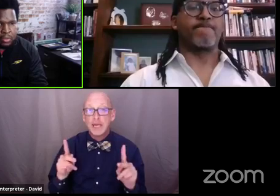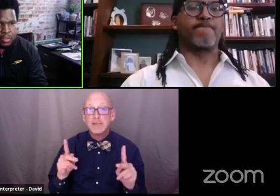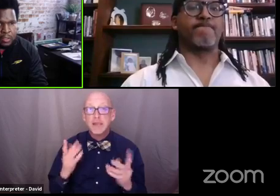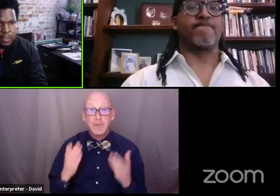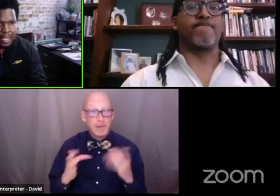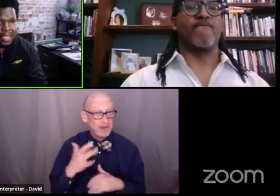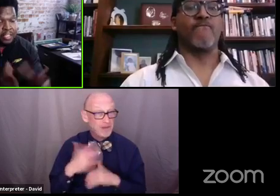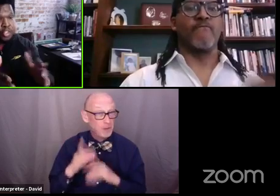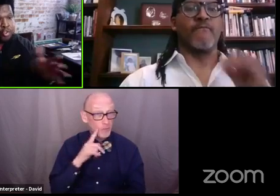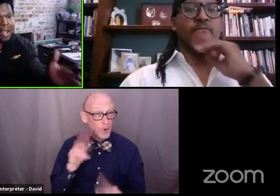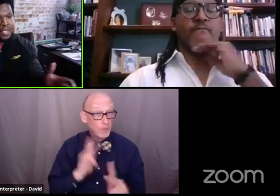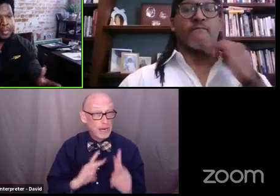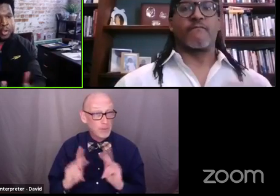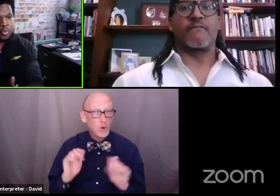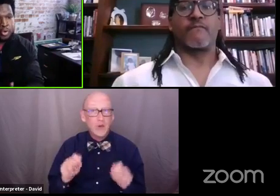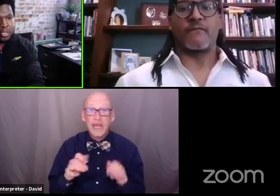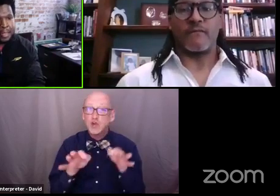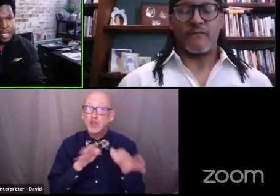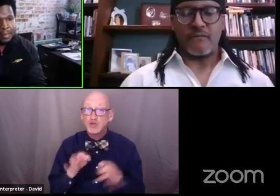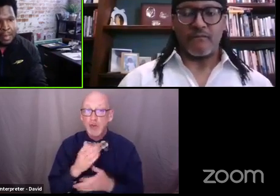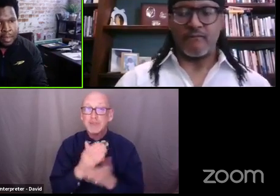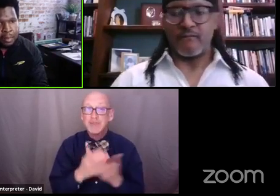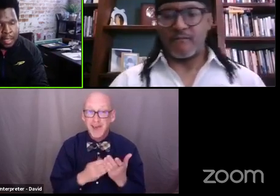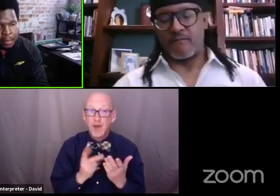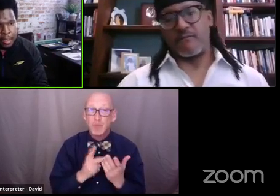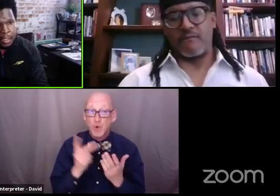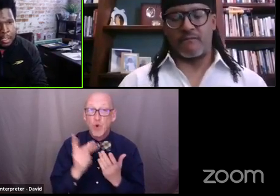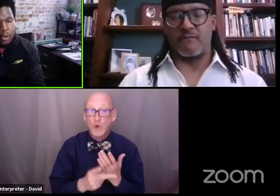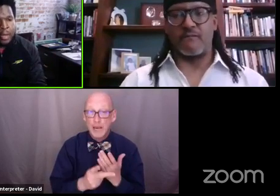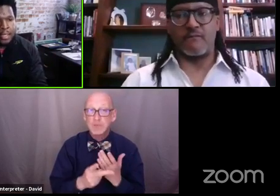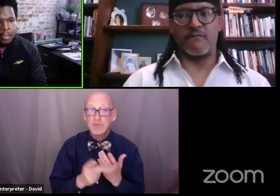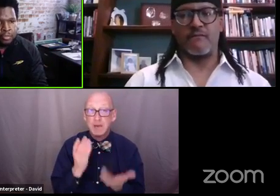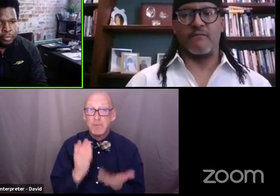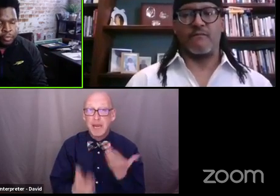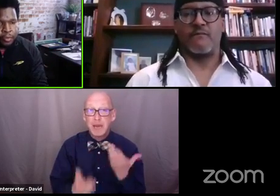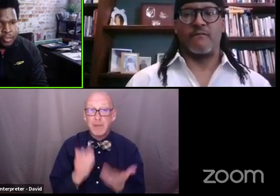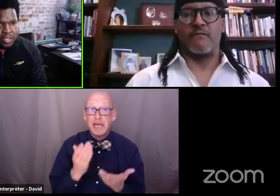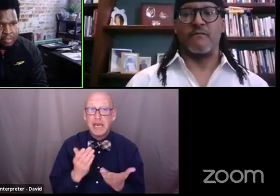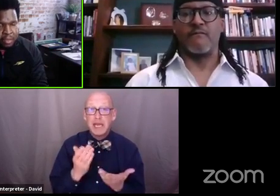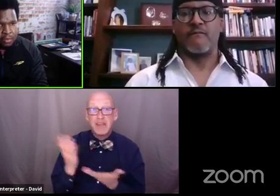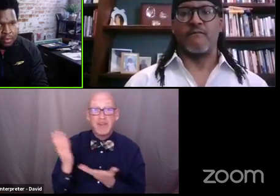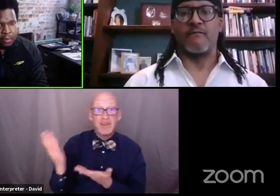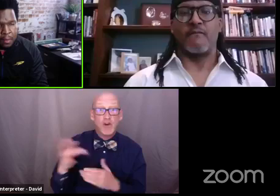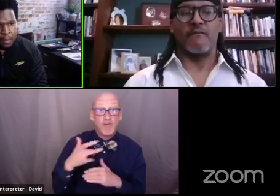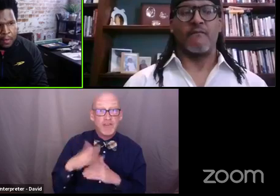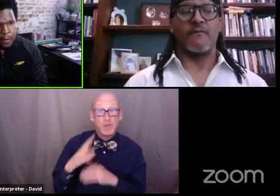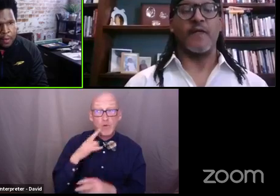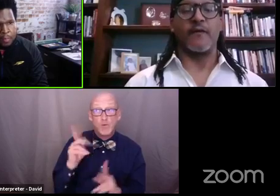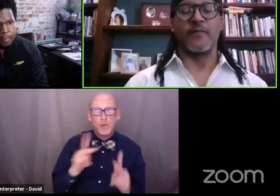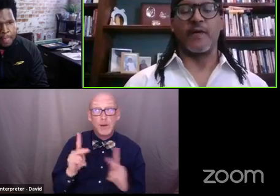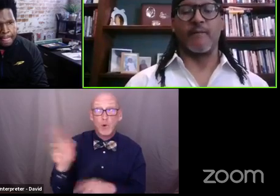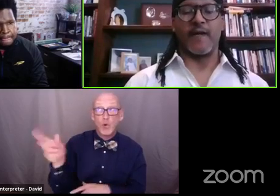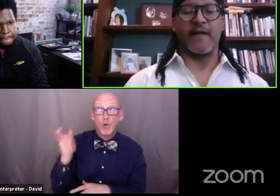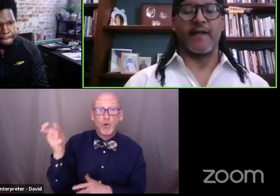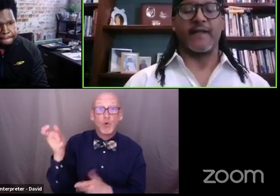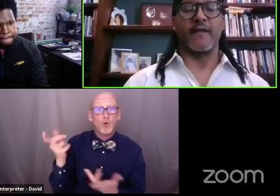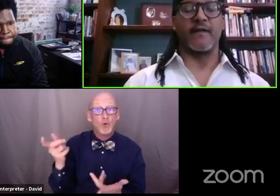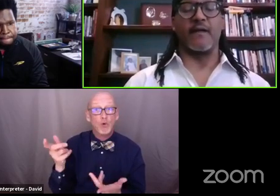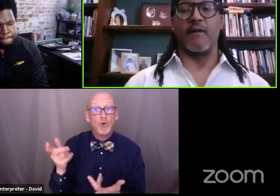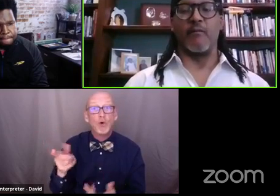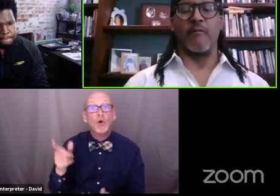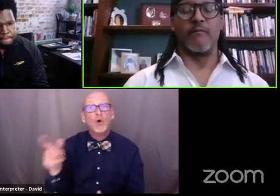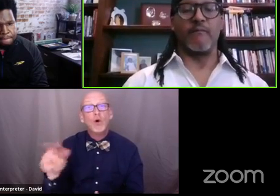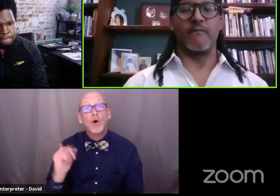for folks? And can you describe some of those programs that may be lower hanging fruit for folks to take advantage of? Yeah, no problem. I